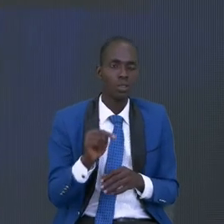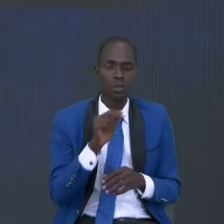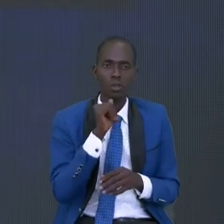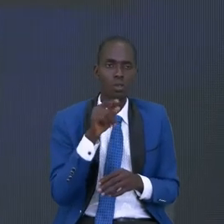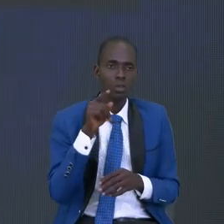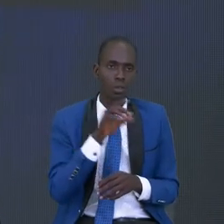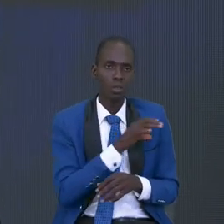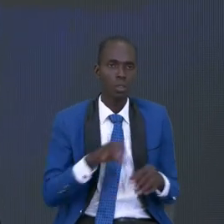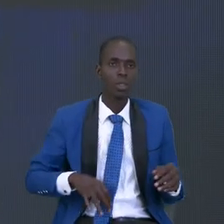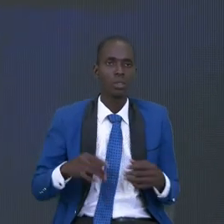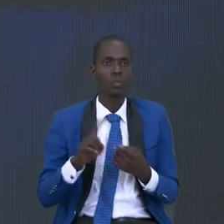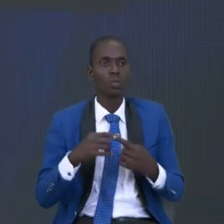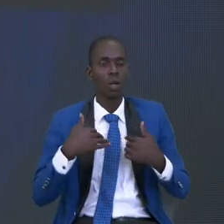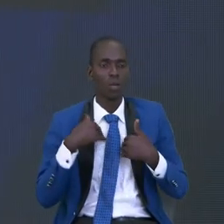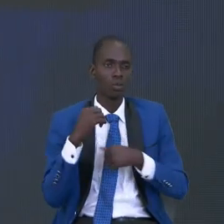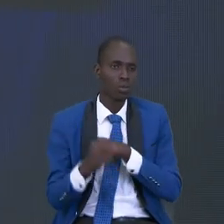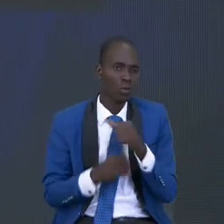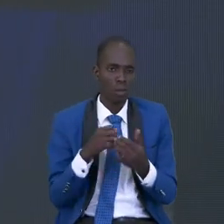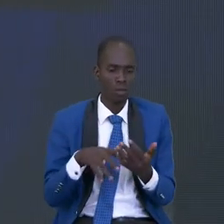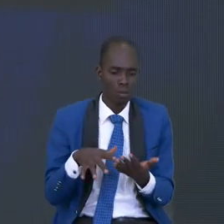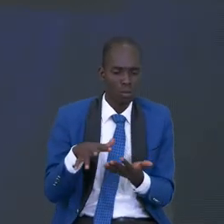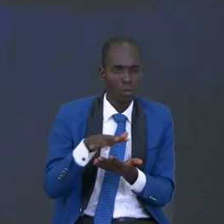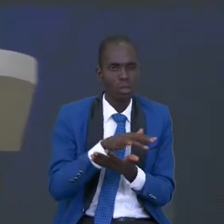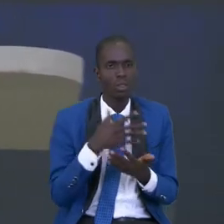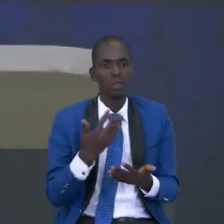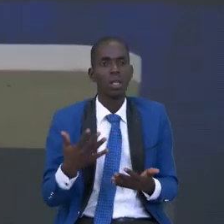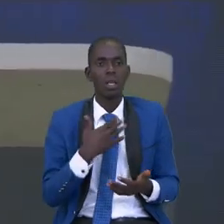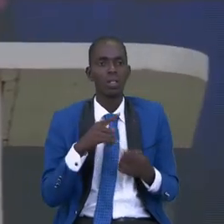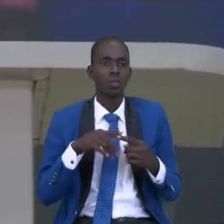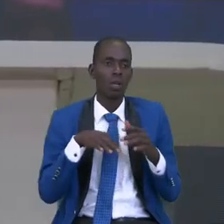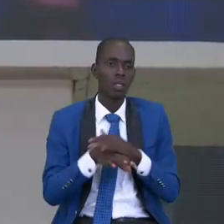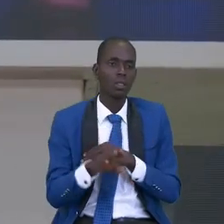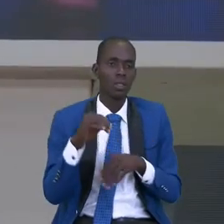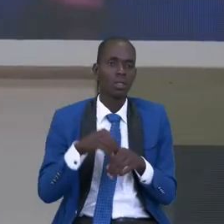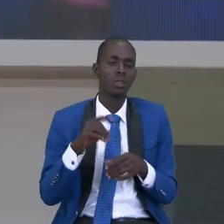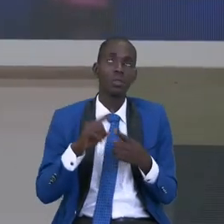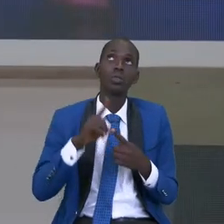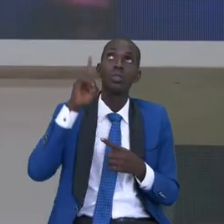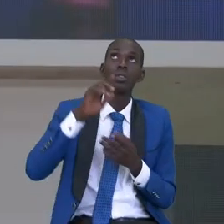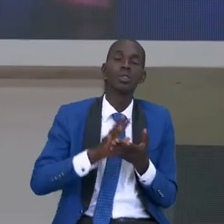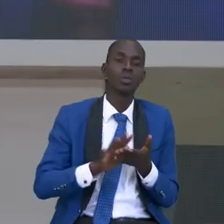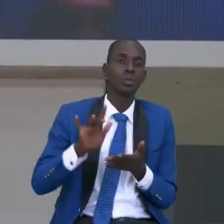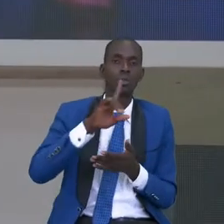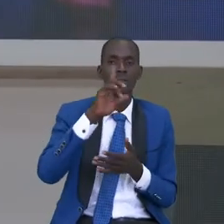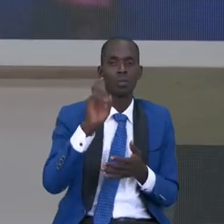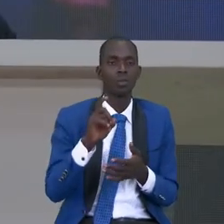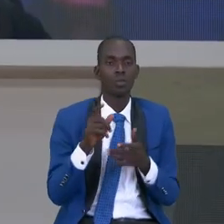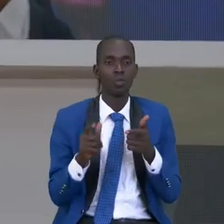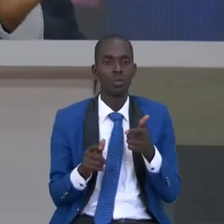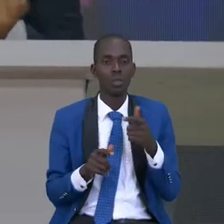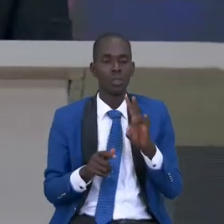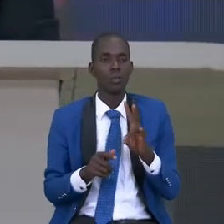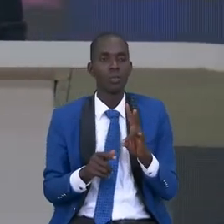have suffered these things and to enter into his glory? Verse 27,